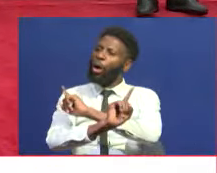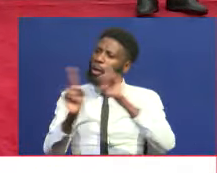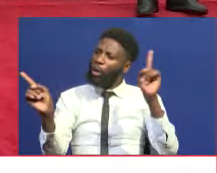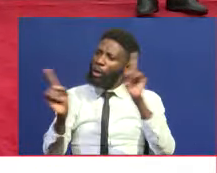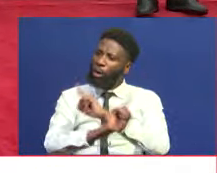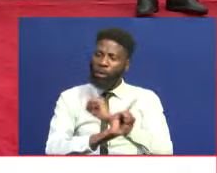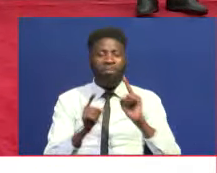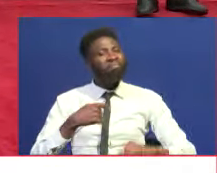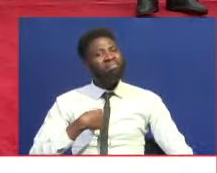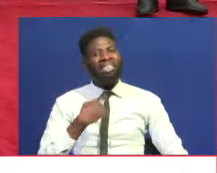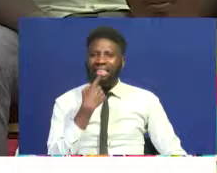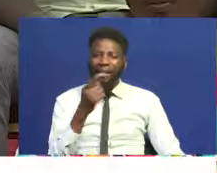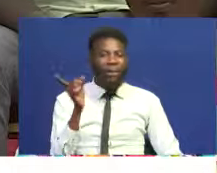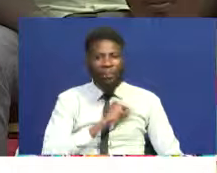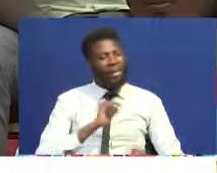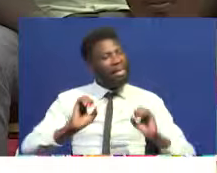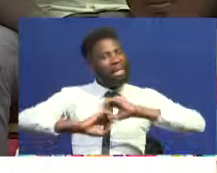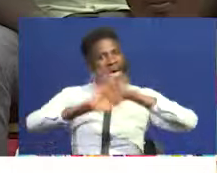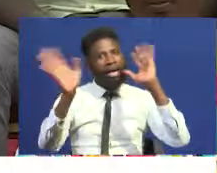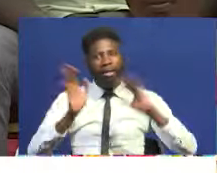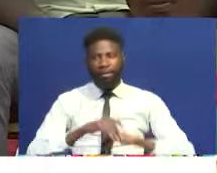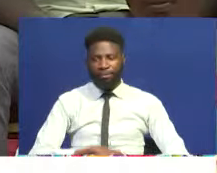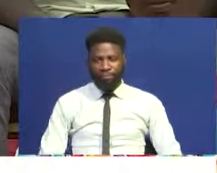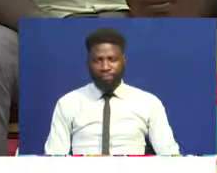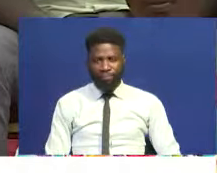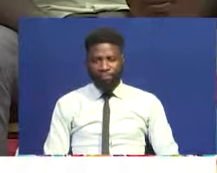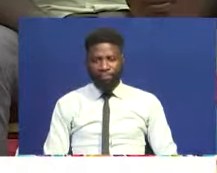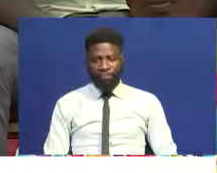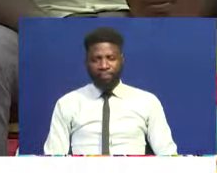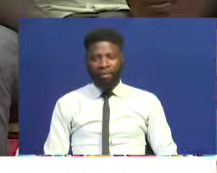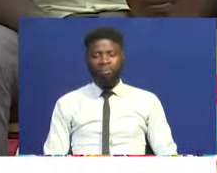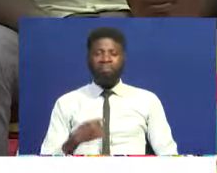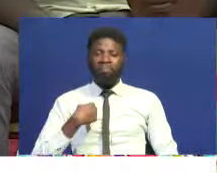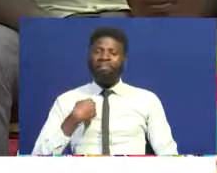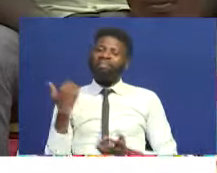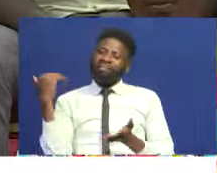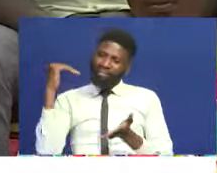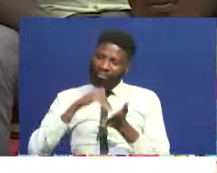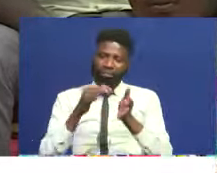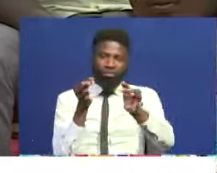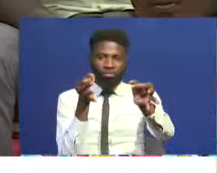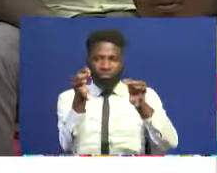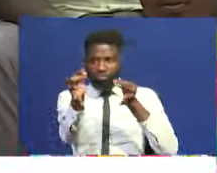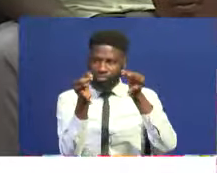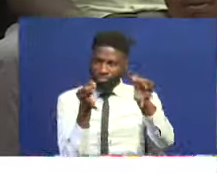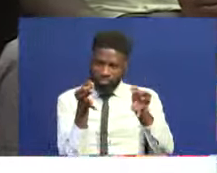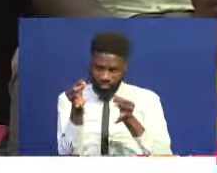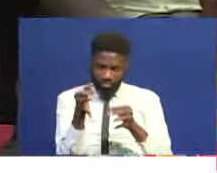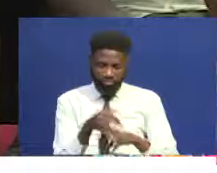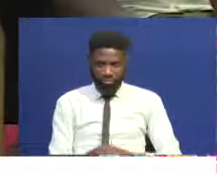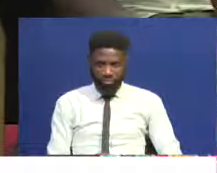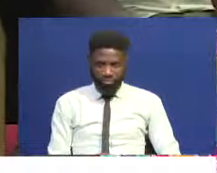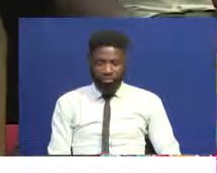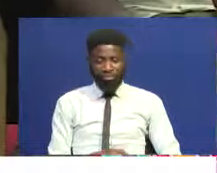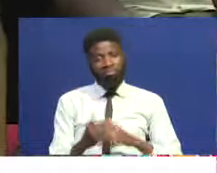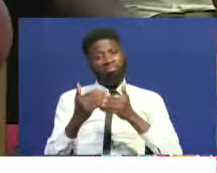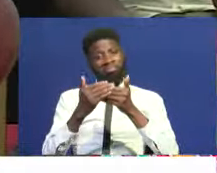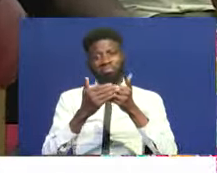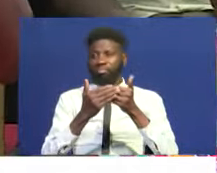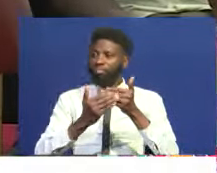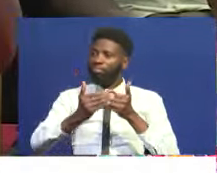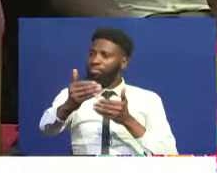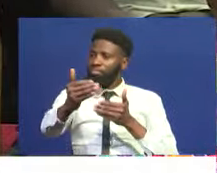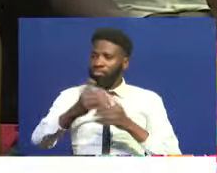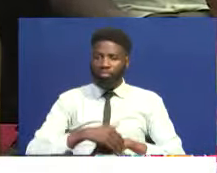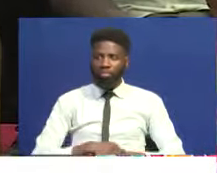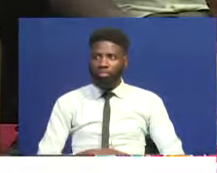I have said that with clarity. And let me also say the following, that as we go forward,